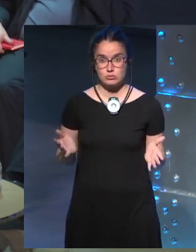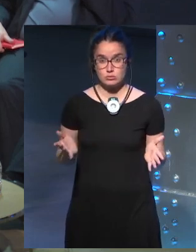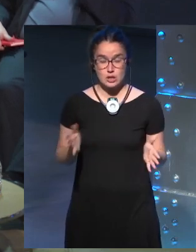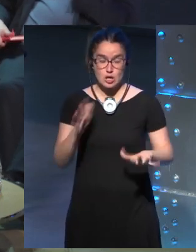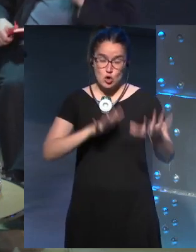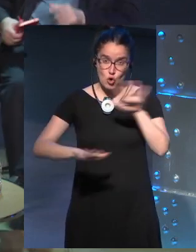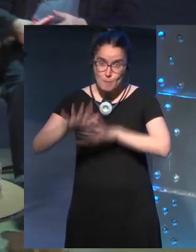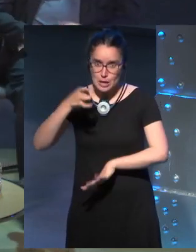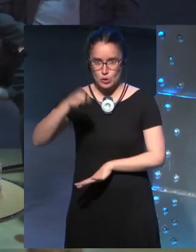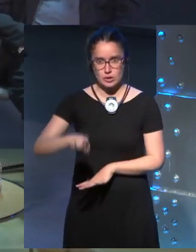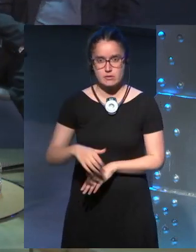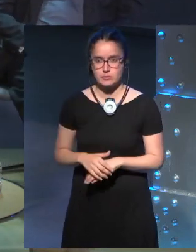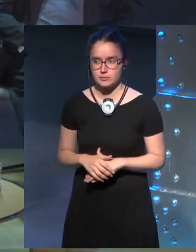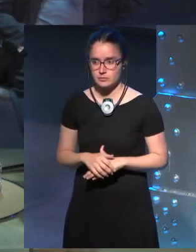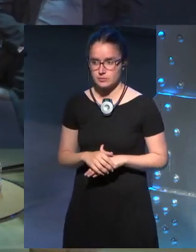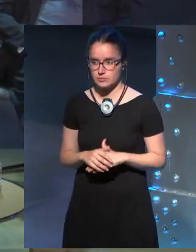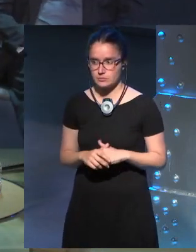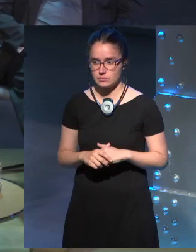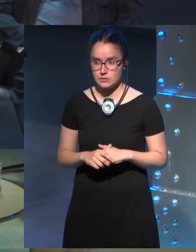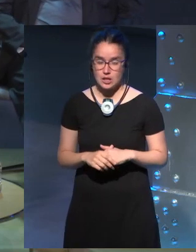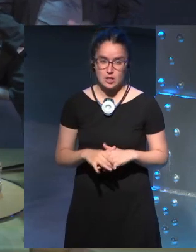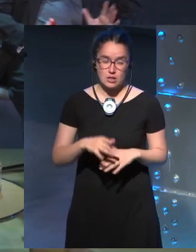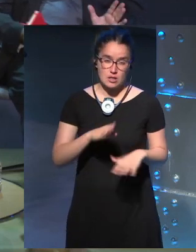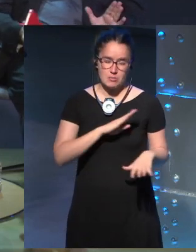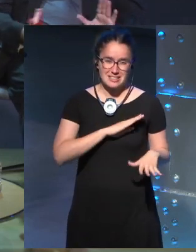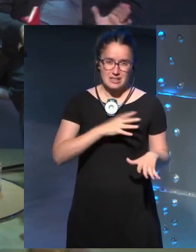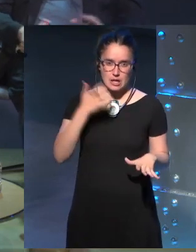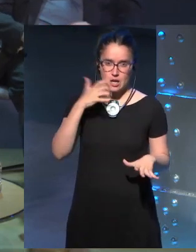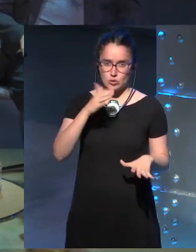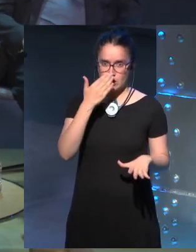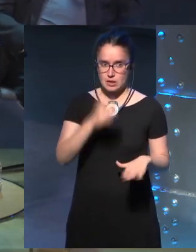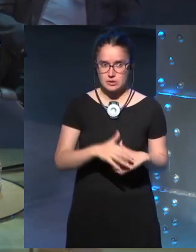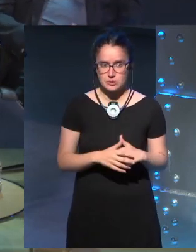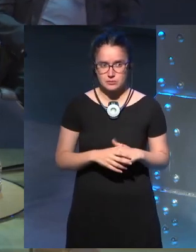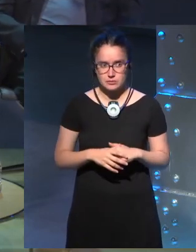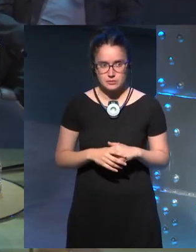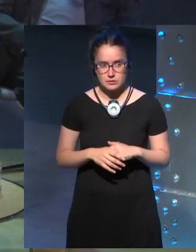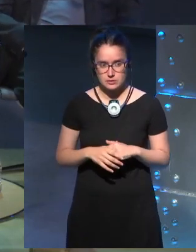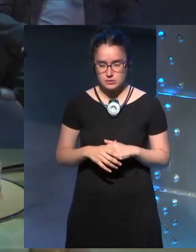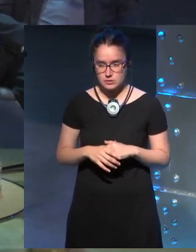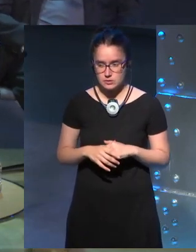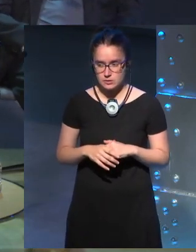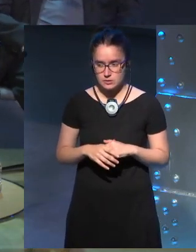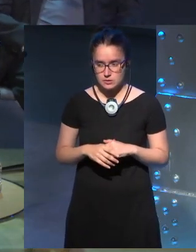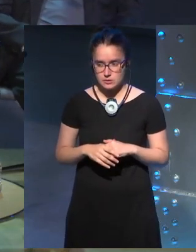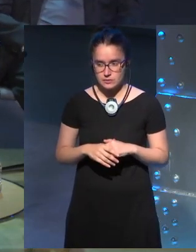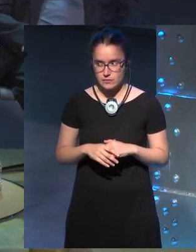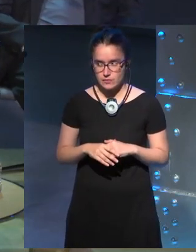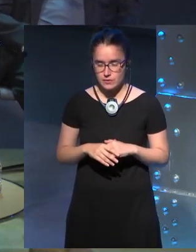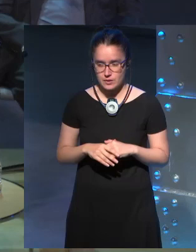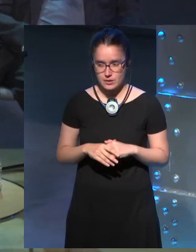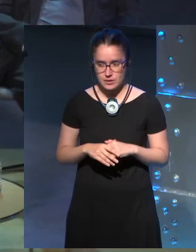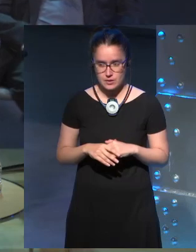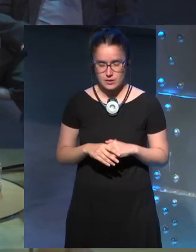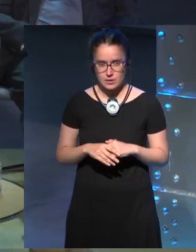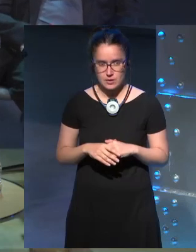complex and kind of strange. Sobre las tautologías no tengo mucho que decir. About tautologies, I